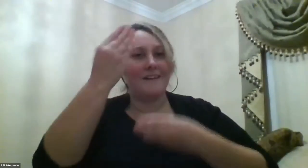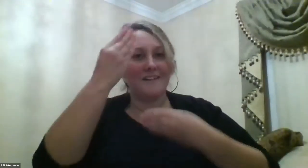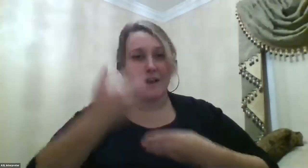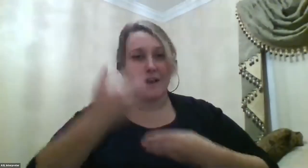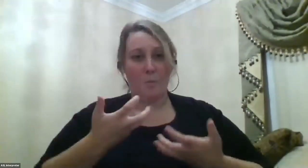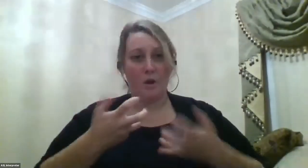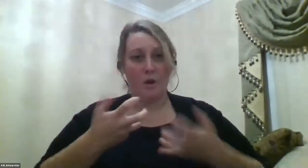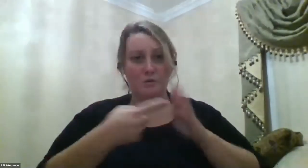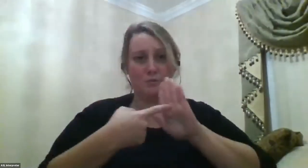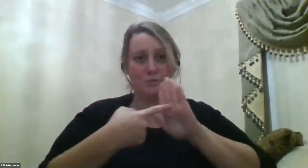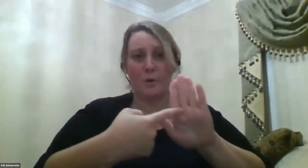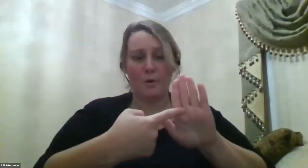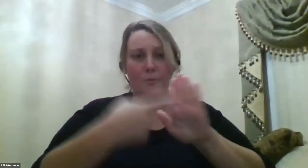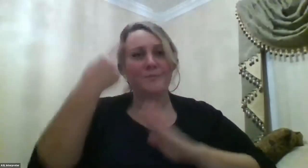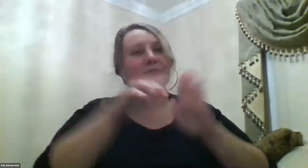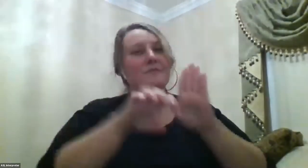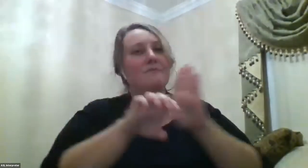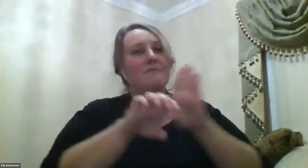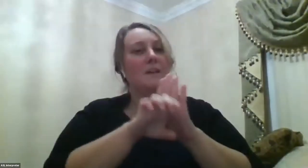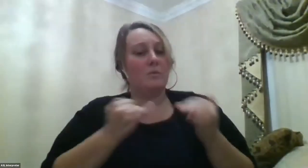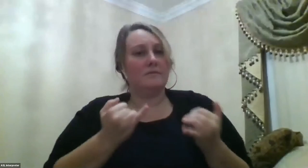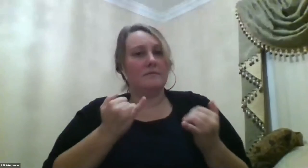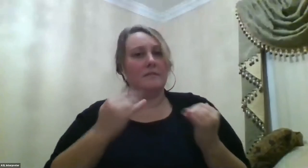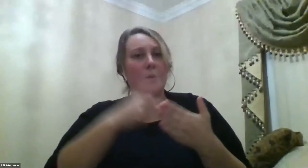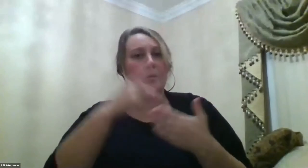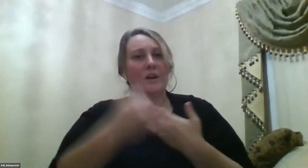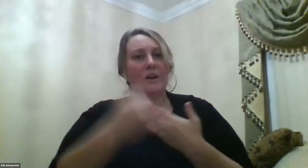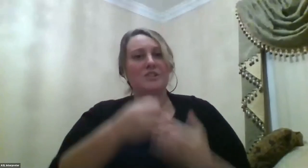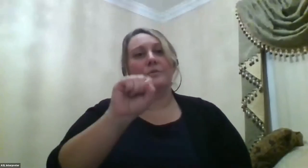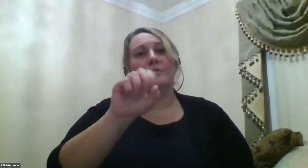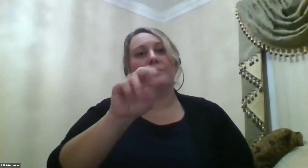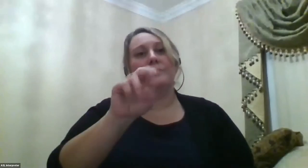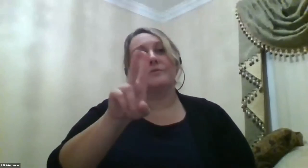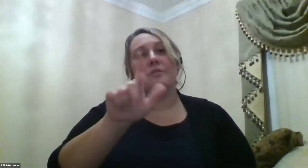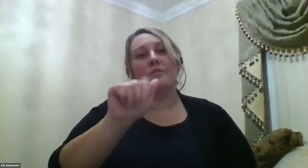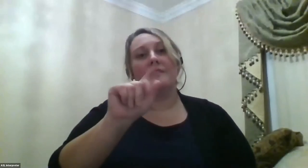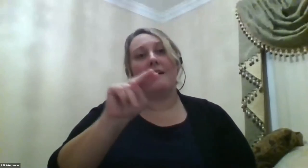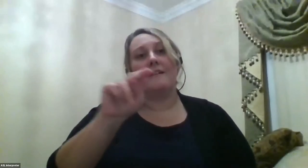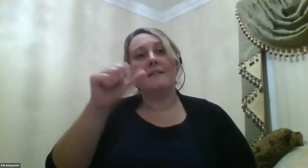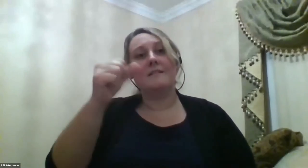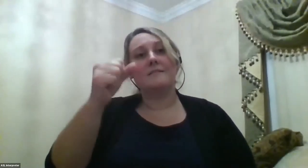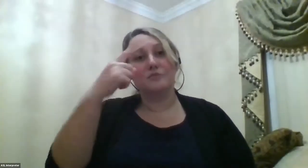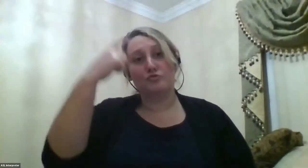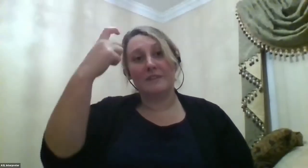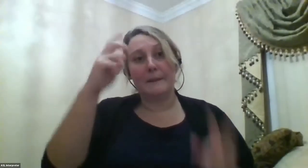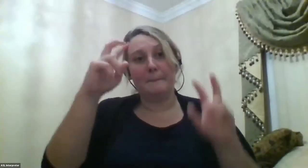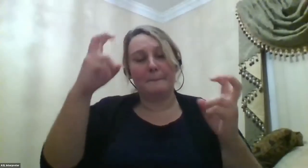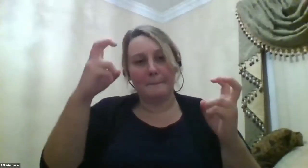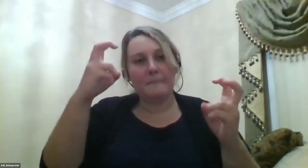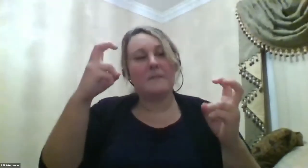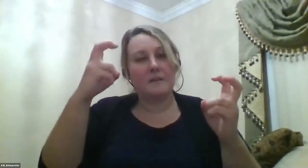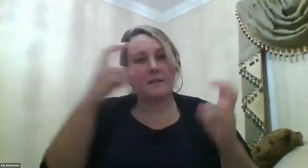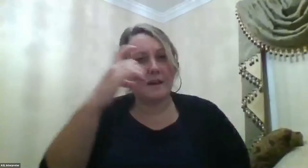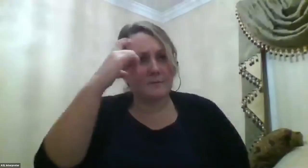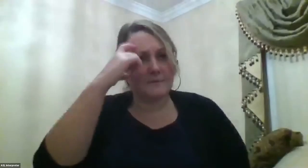about, for example, Franz Massuril and his, um, book of woodcuts called The